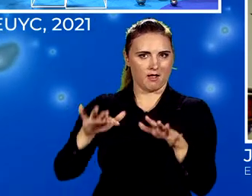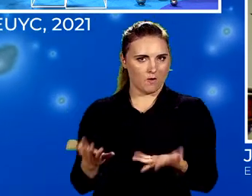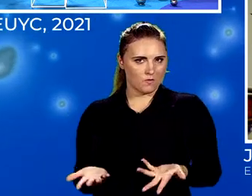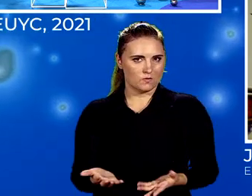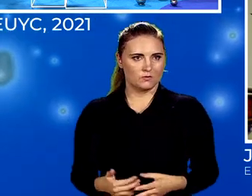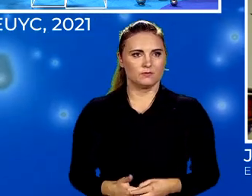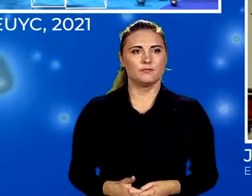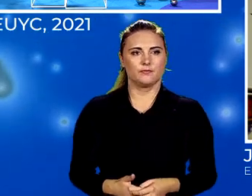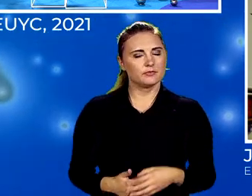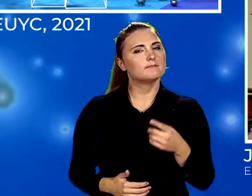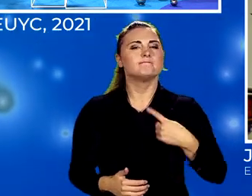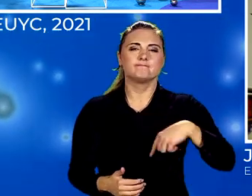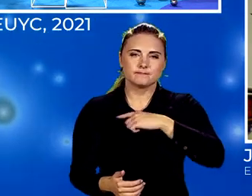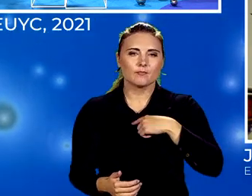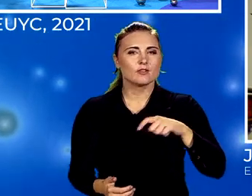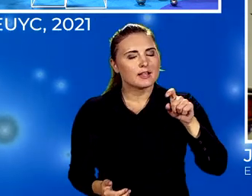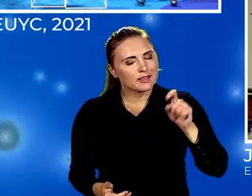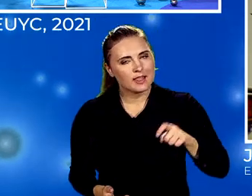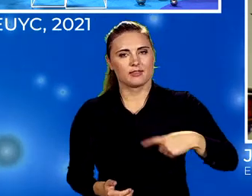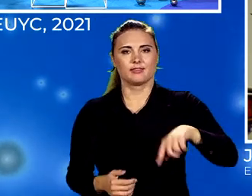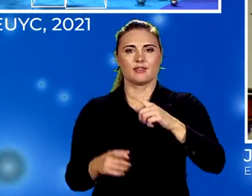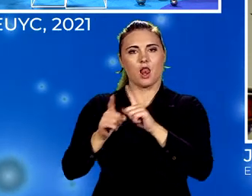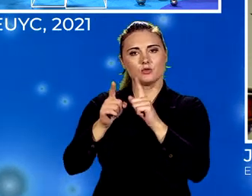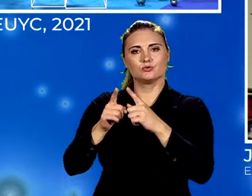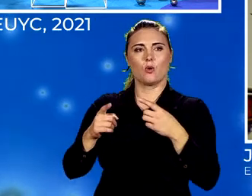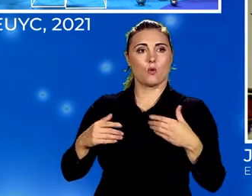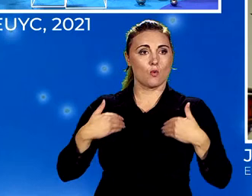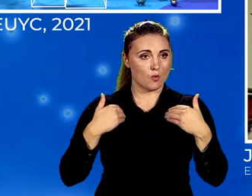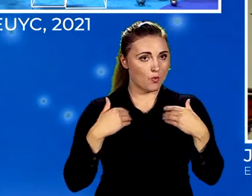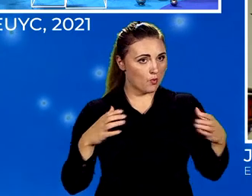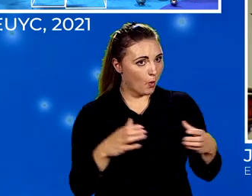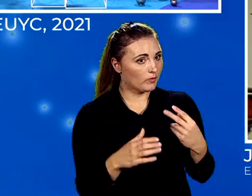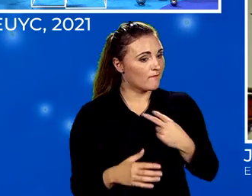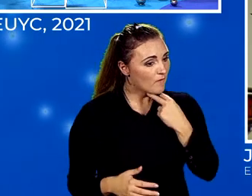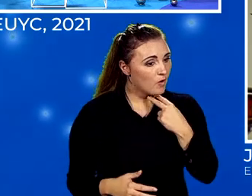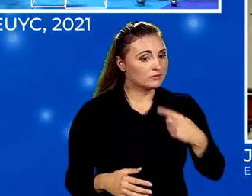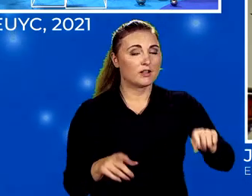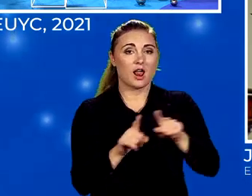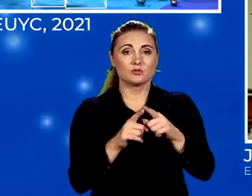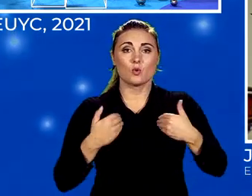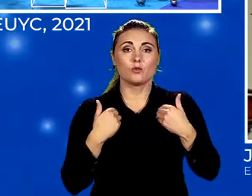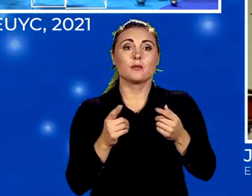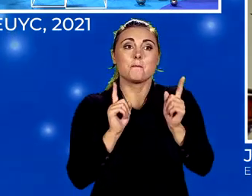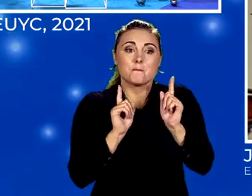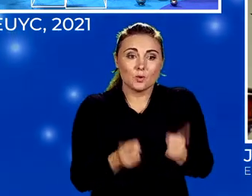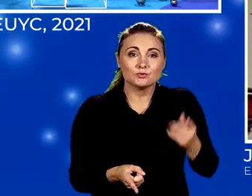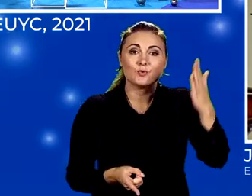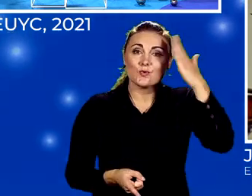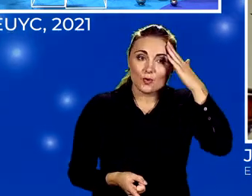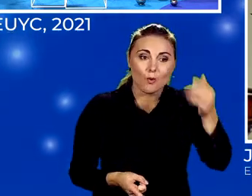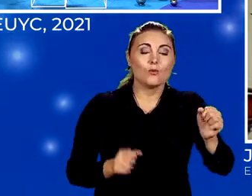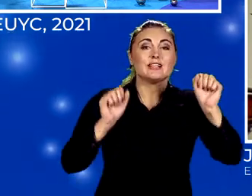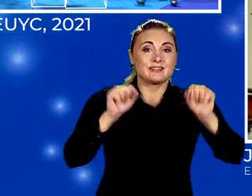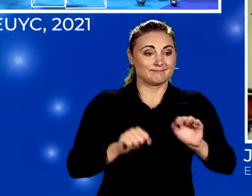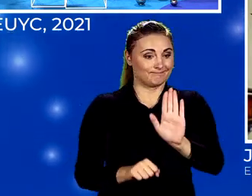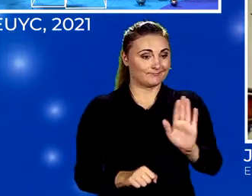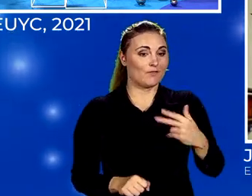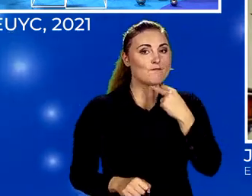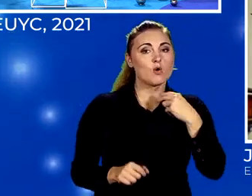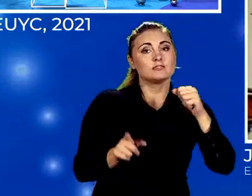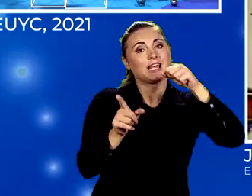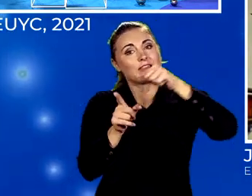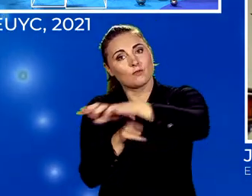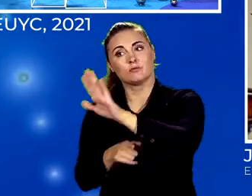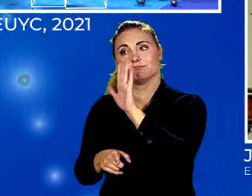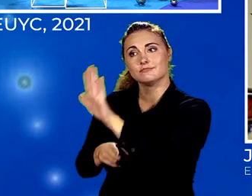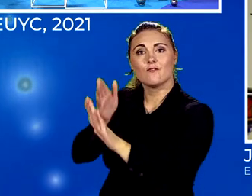to lead to actual decisions, and young people need to know this. And the model of the Council of Europe is very relevant because, of course, the decisions are proposed